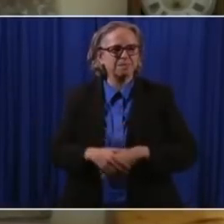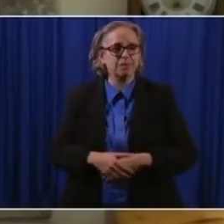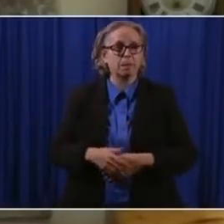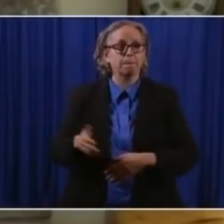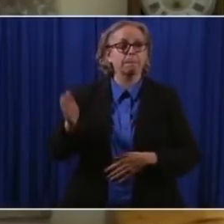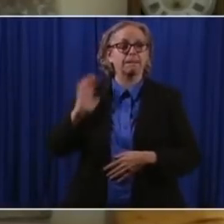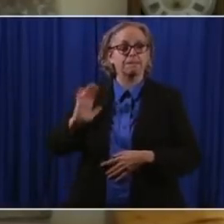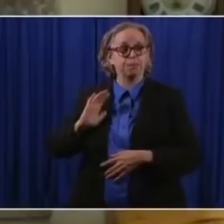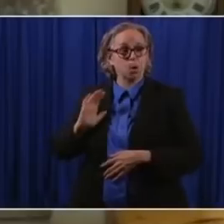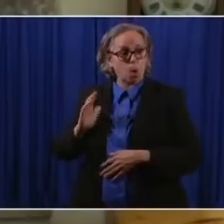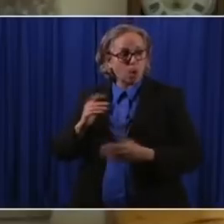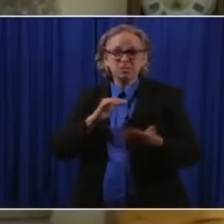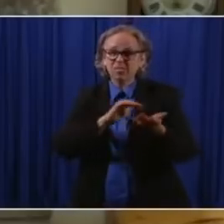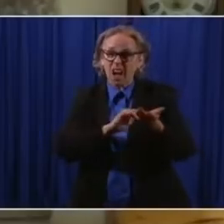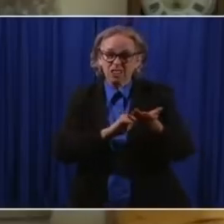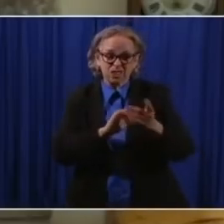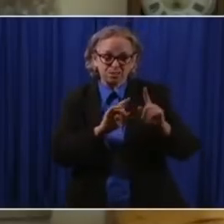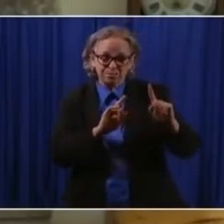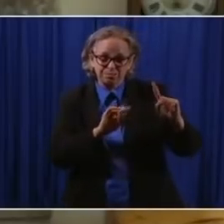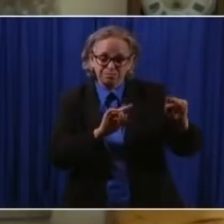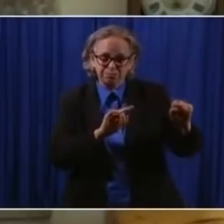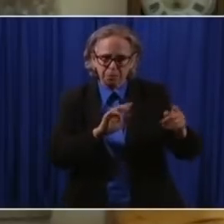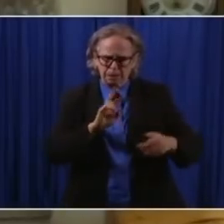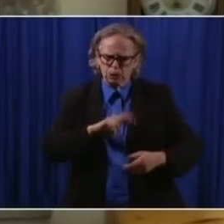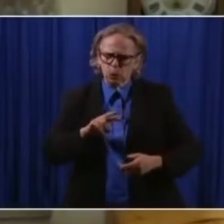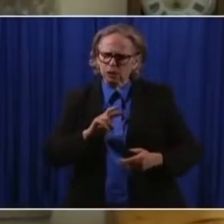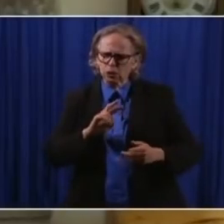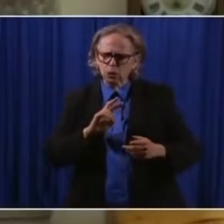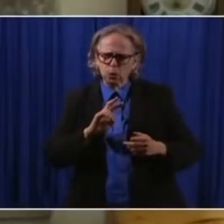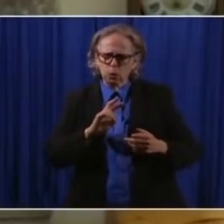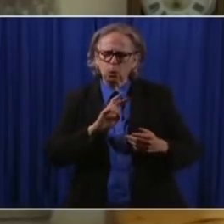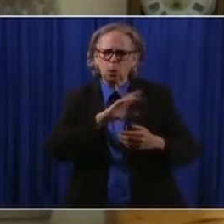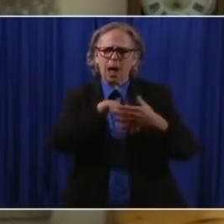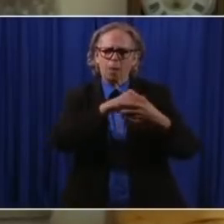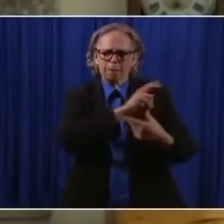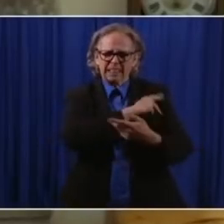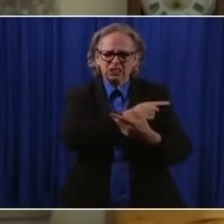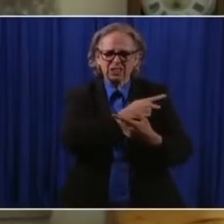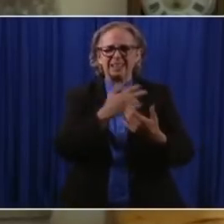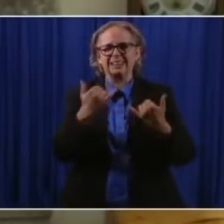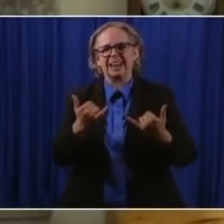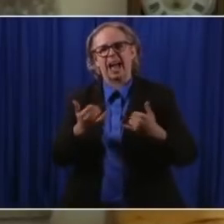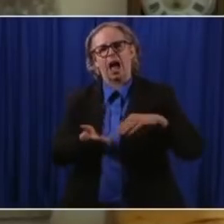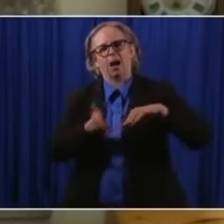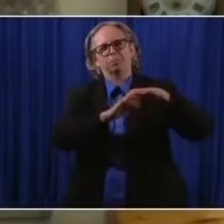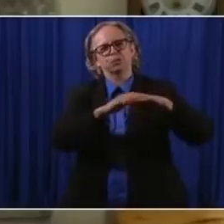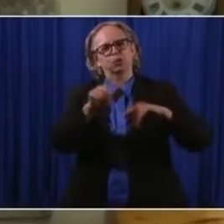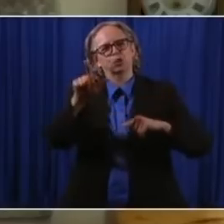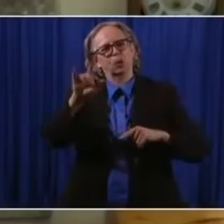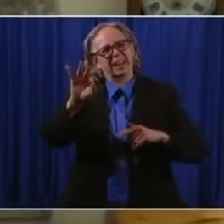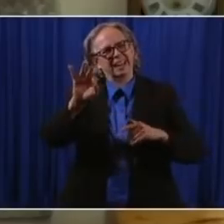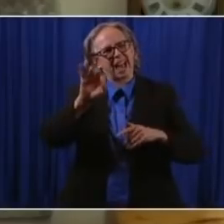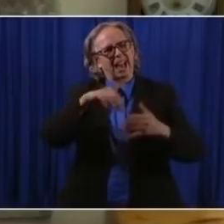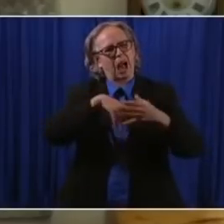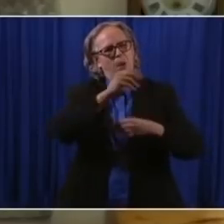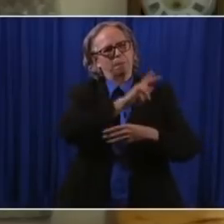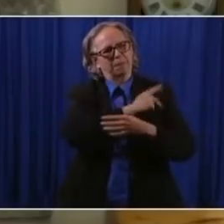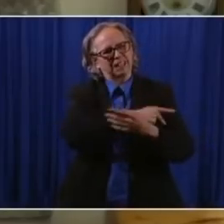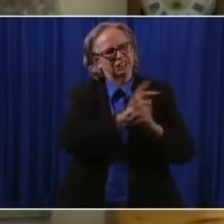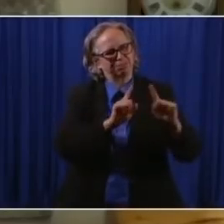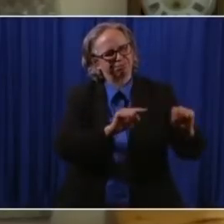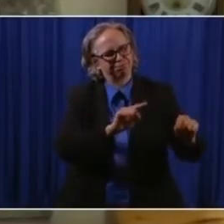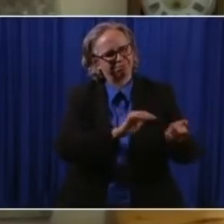per day on August 11th to 29 on August 16th. They also meet the CDC threshold for high